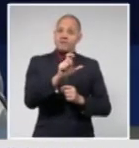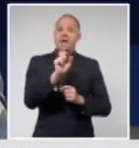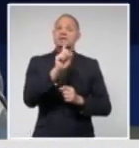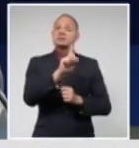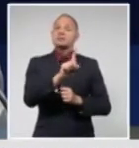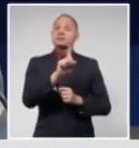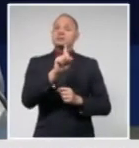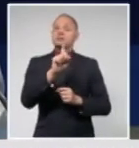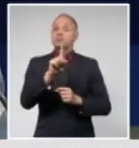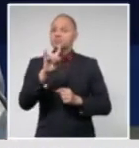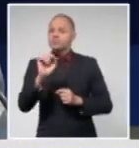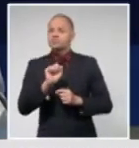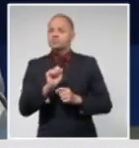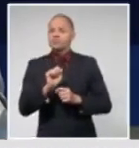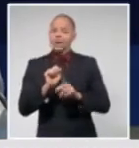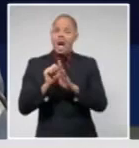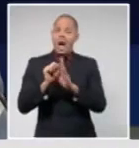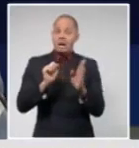277 from Pinar del Rio,